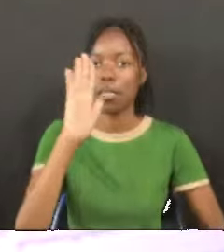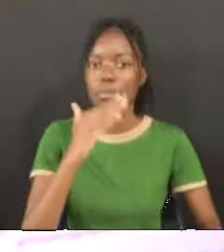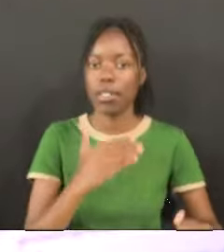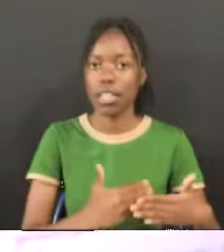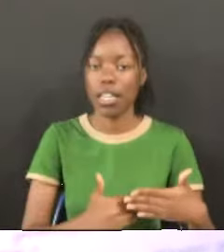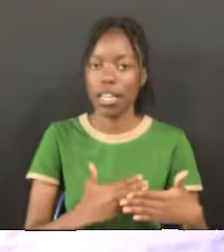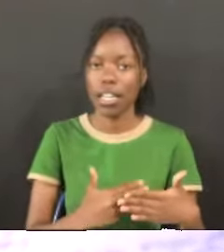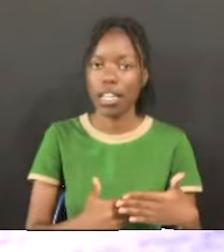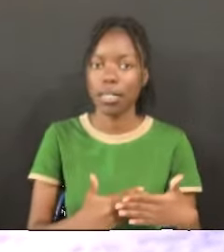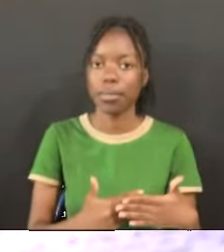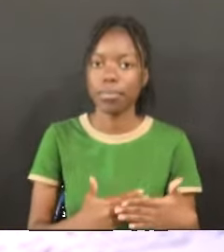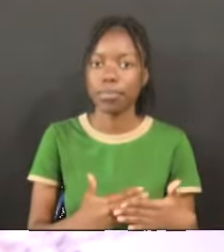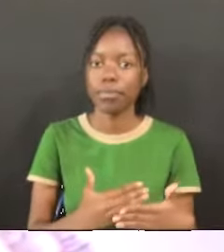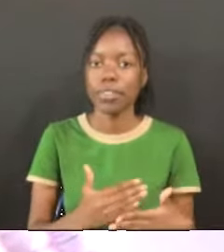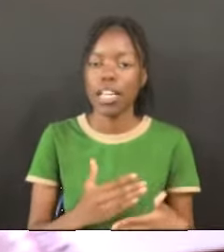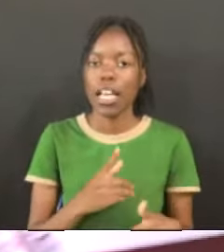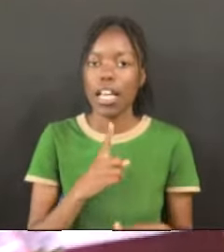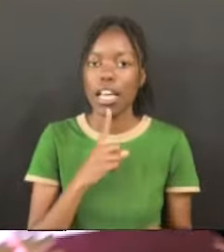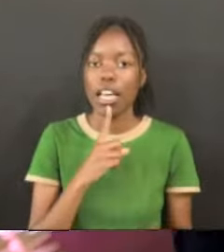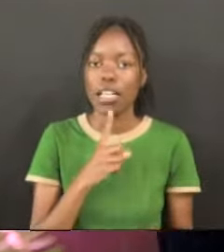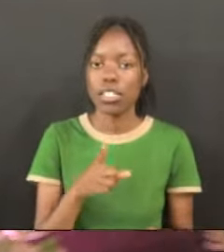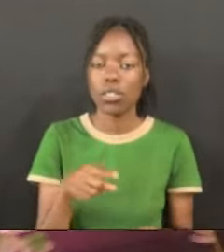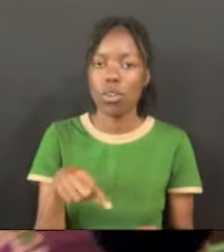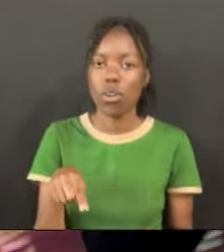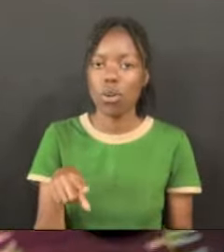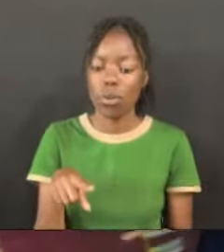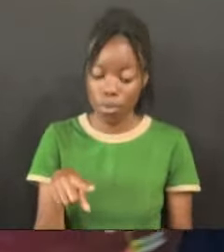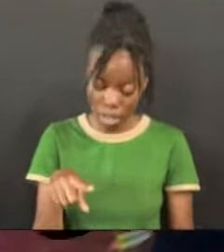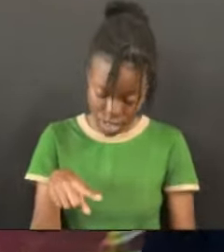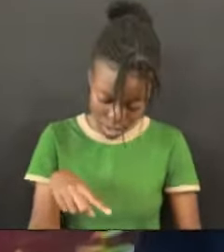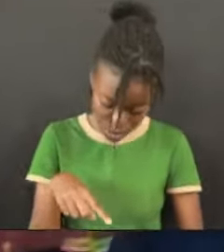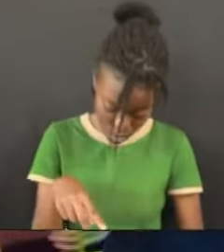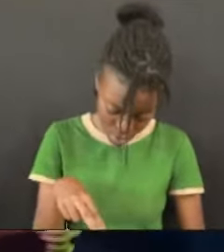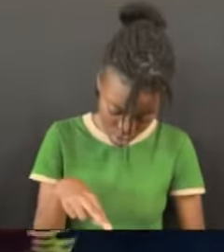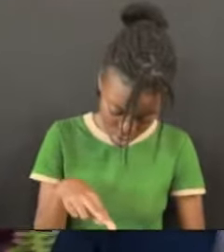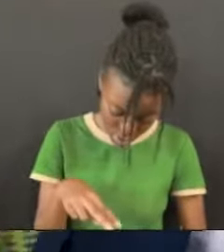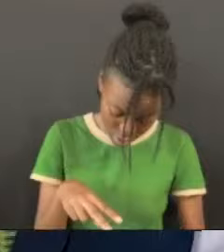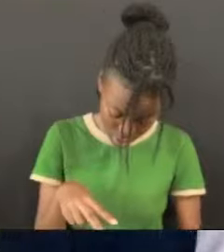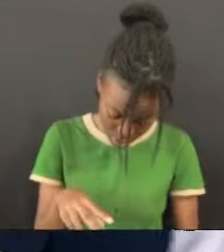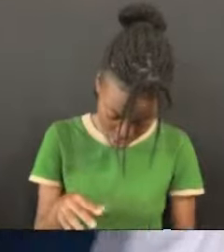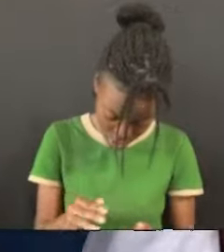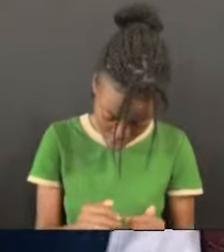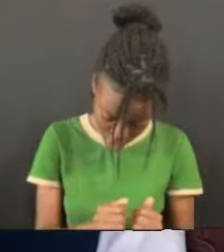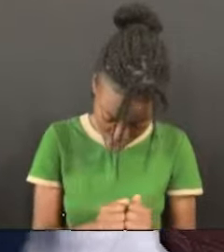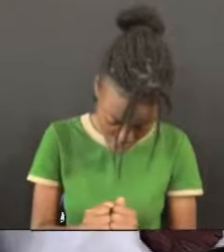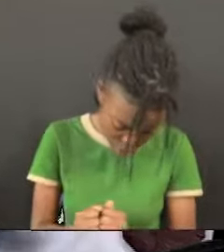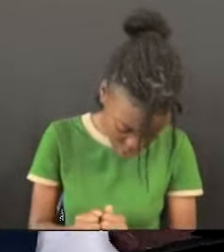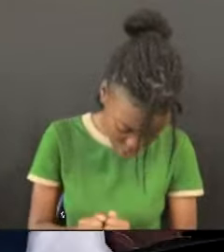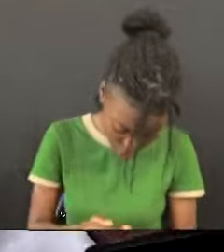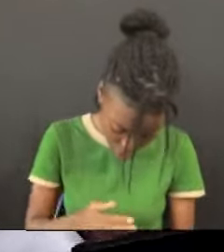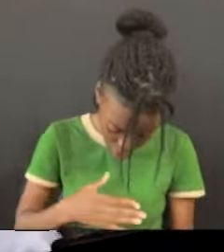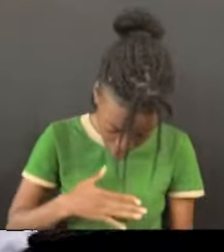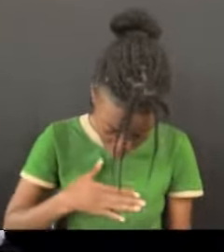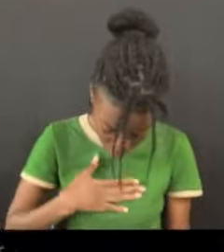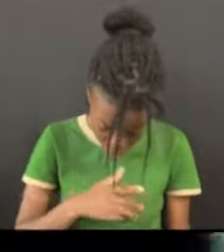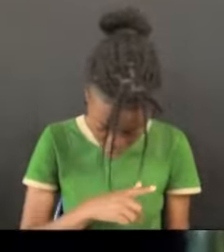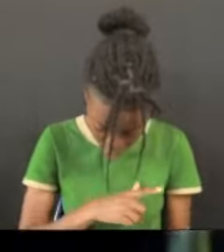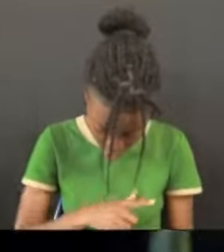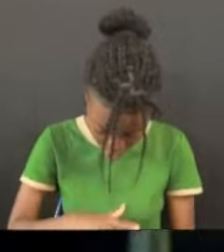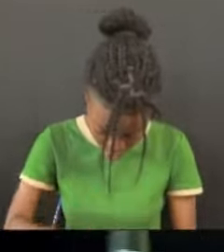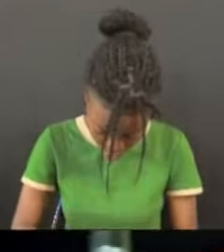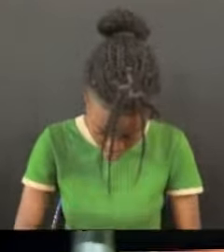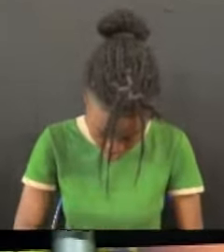him nigh, and so we dwell together,